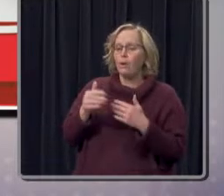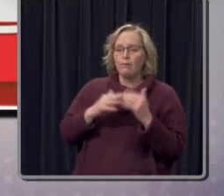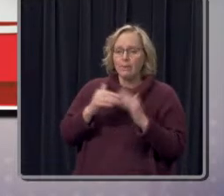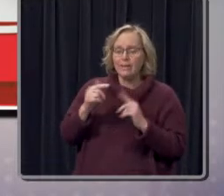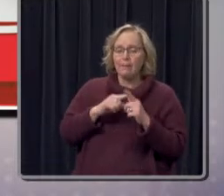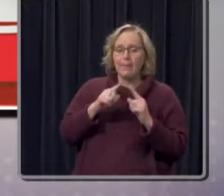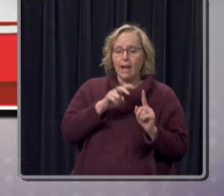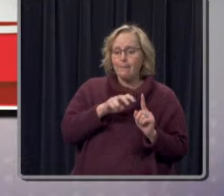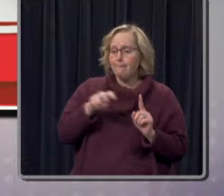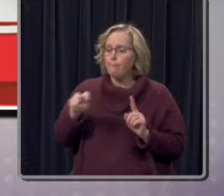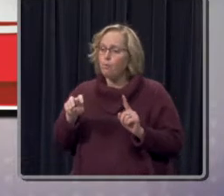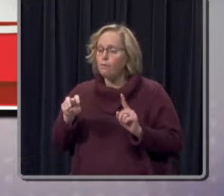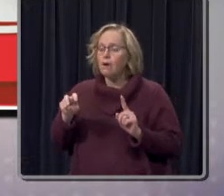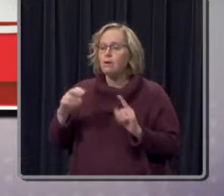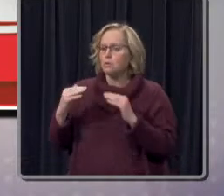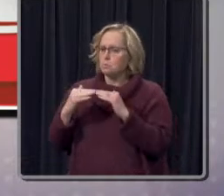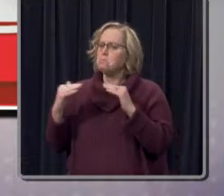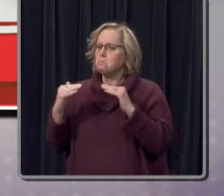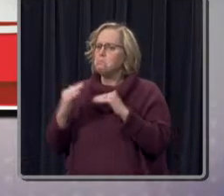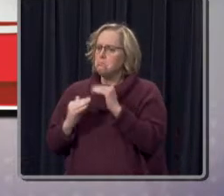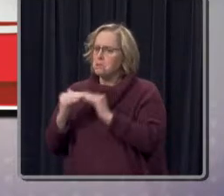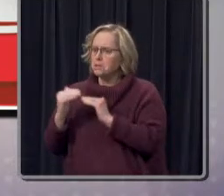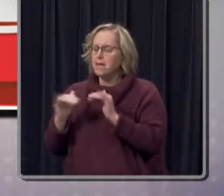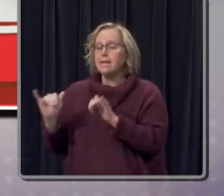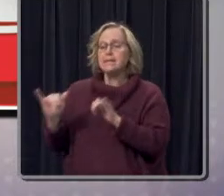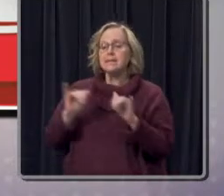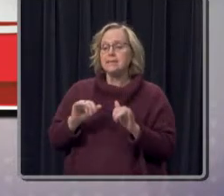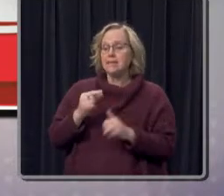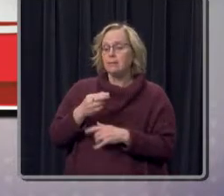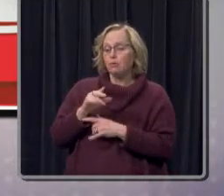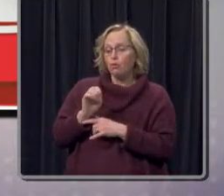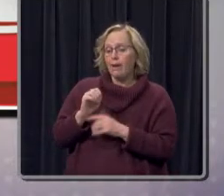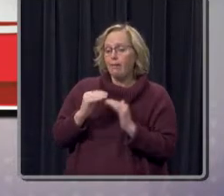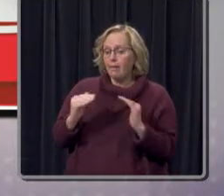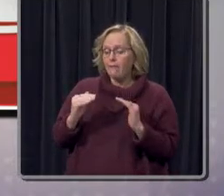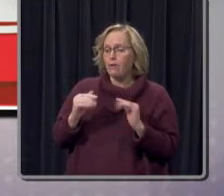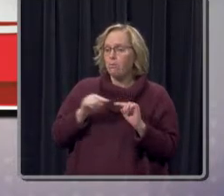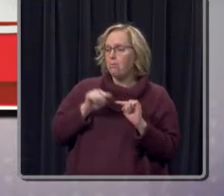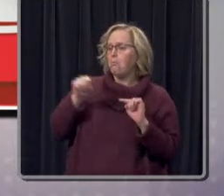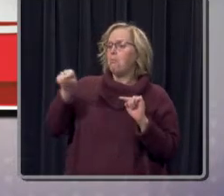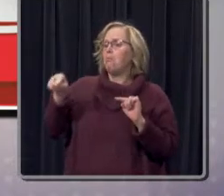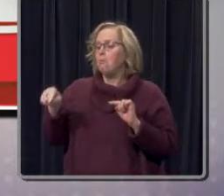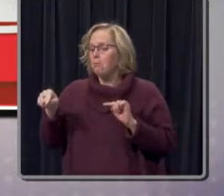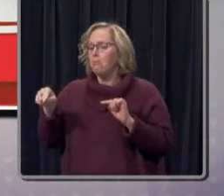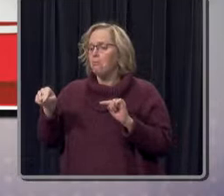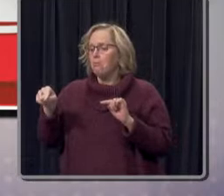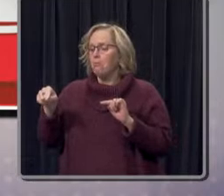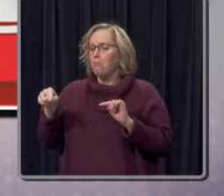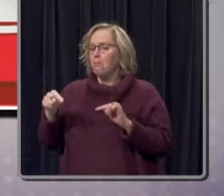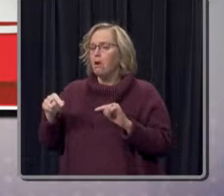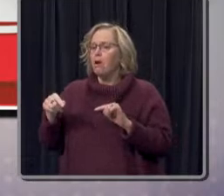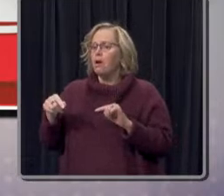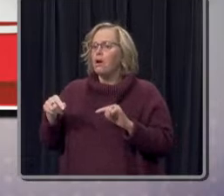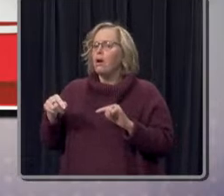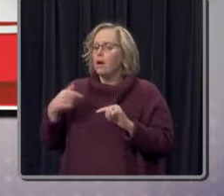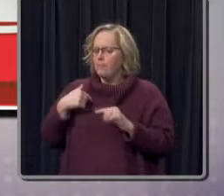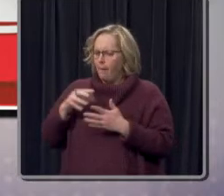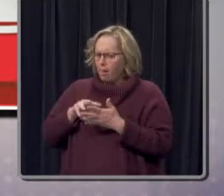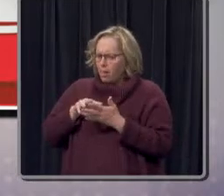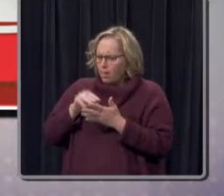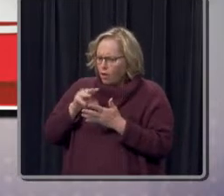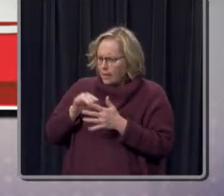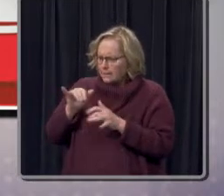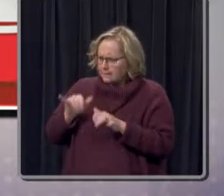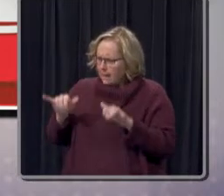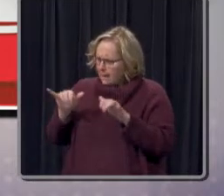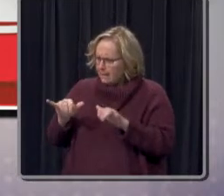to a comparable building, you know, same grade level building across the district, am I on the same pace? Am I learning the same things? How do we know,